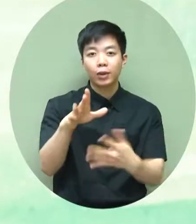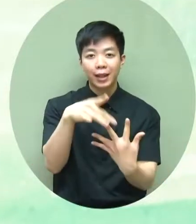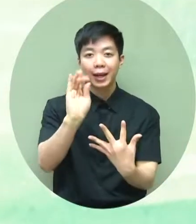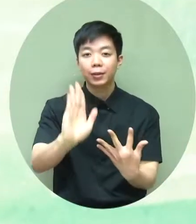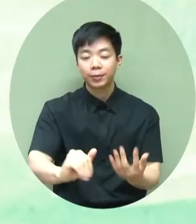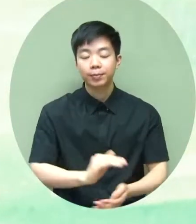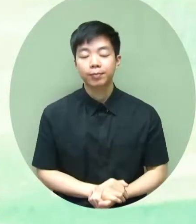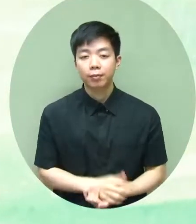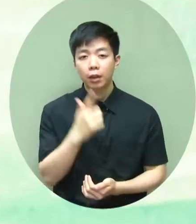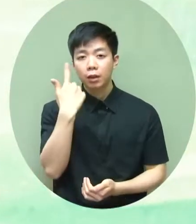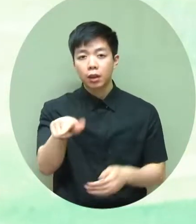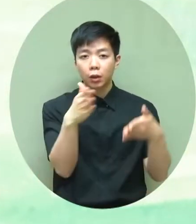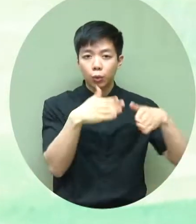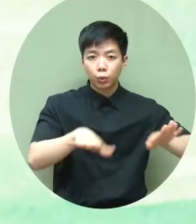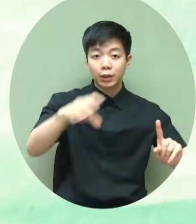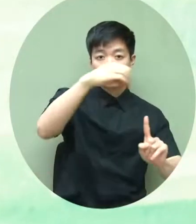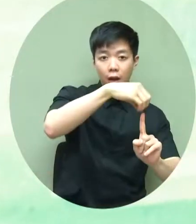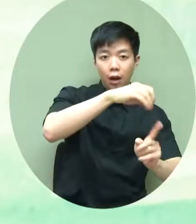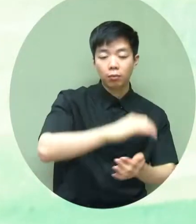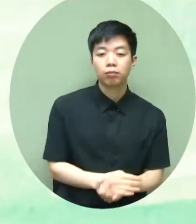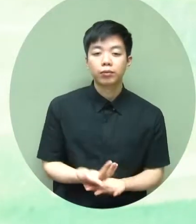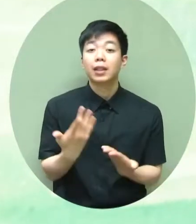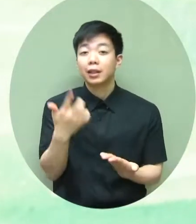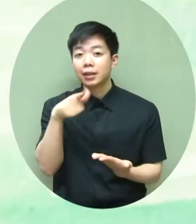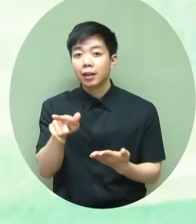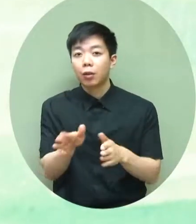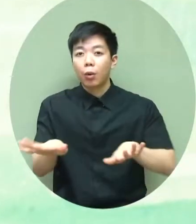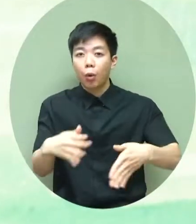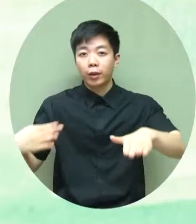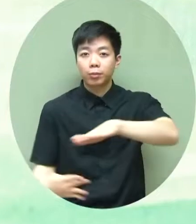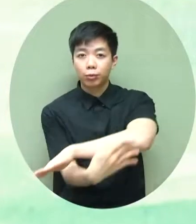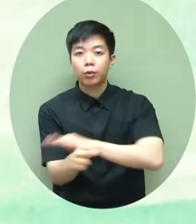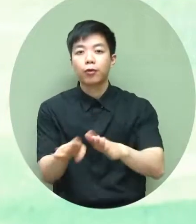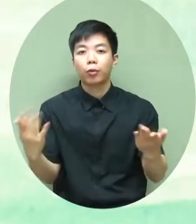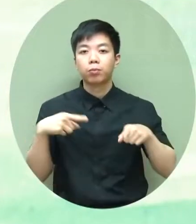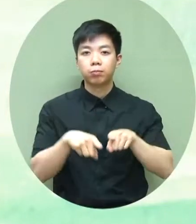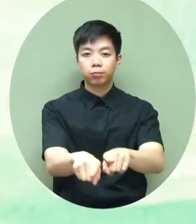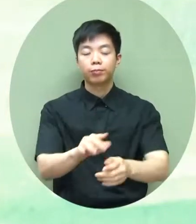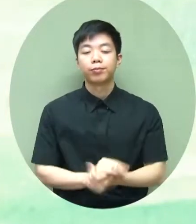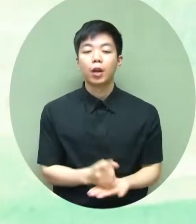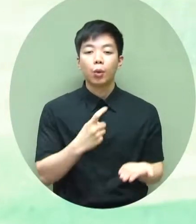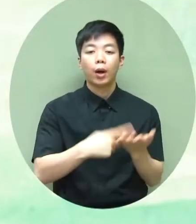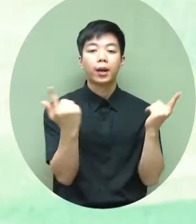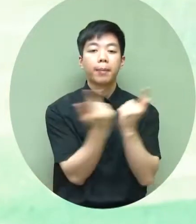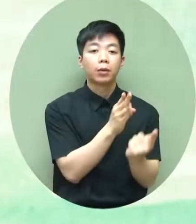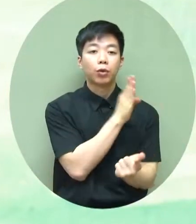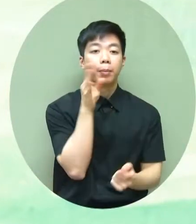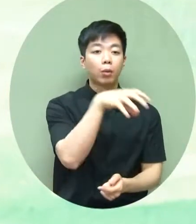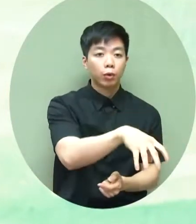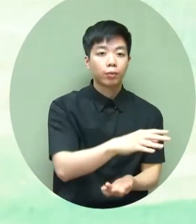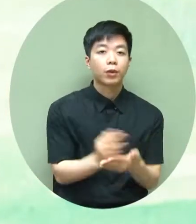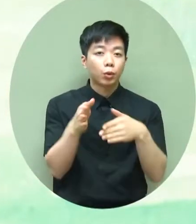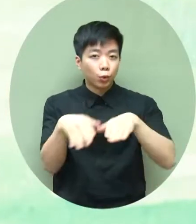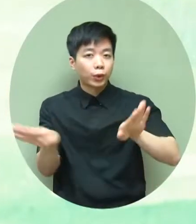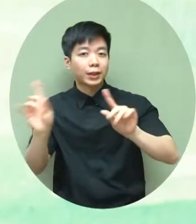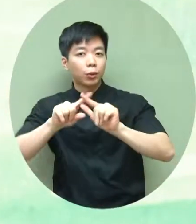will be a new choice for you to cross the harbour. So the exhibition center will also be commissioned